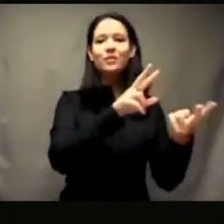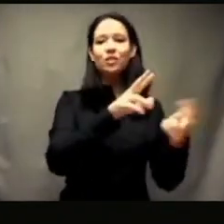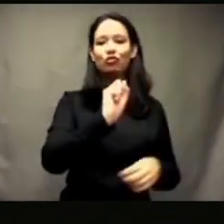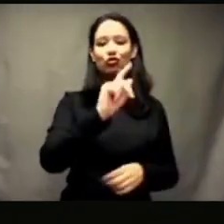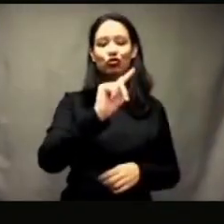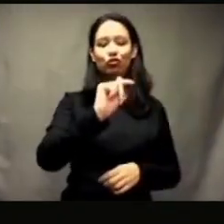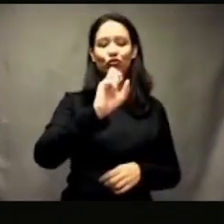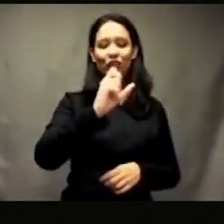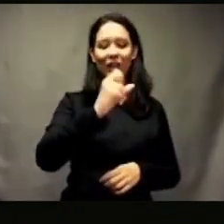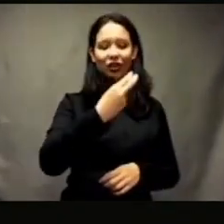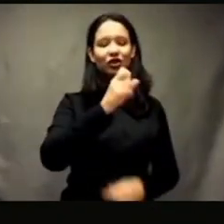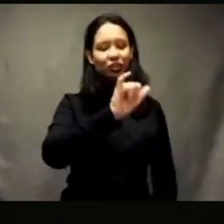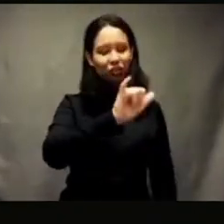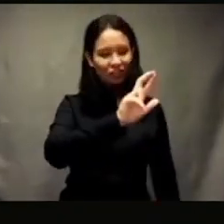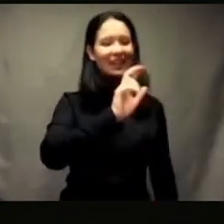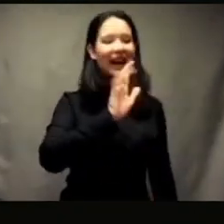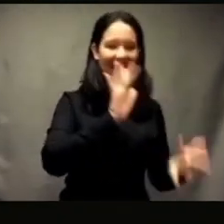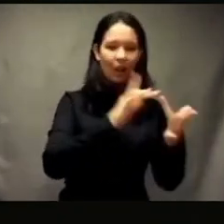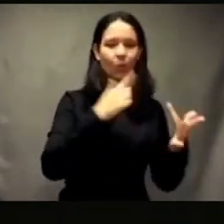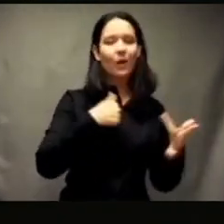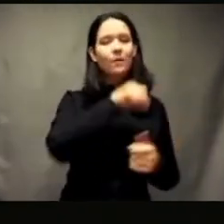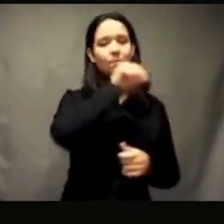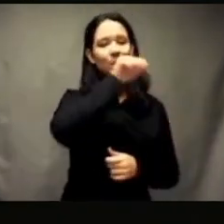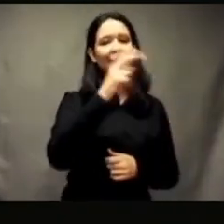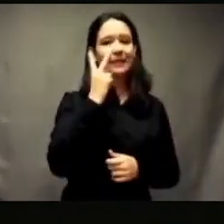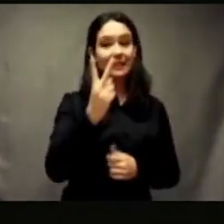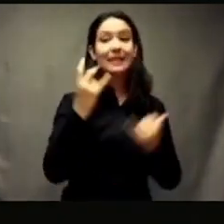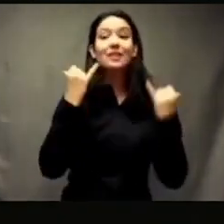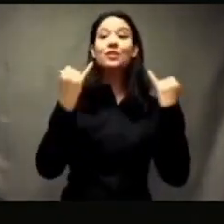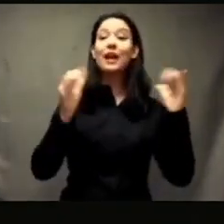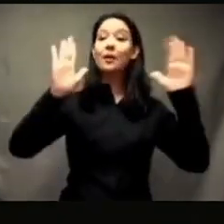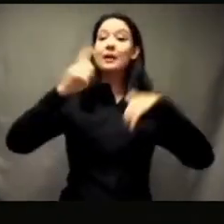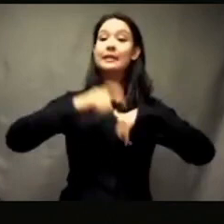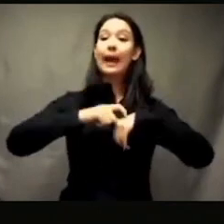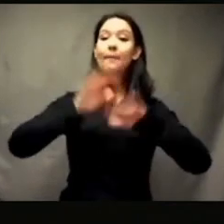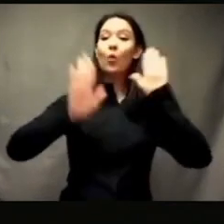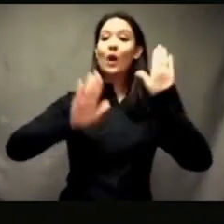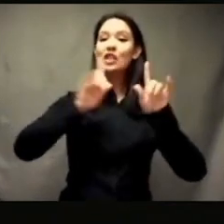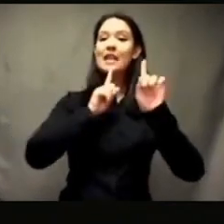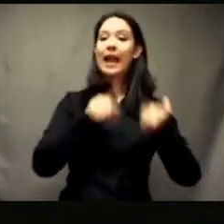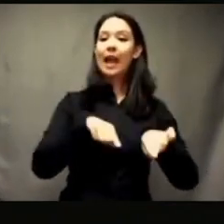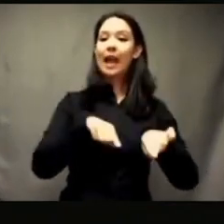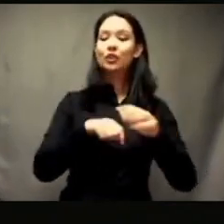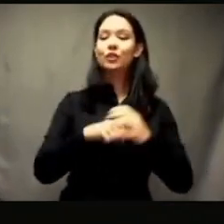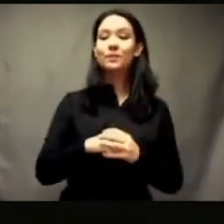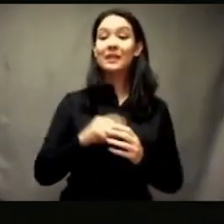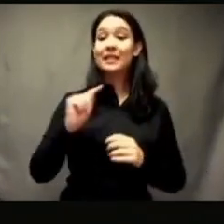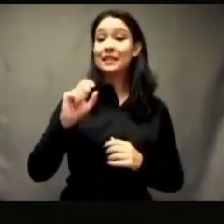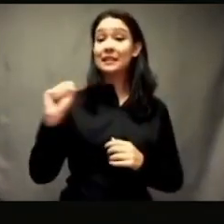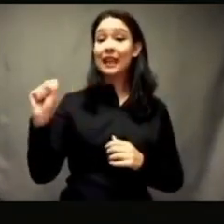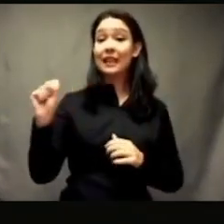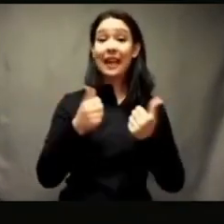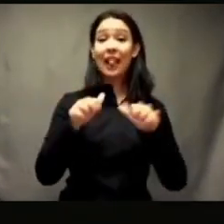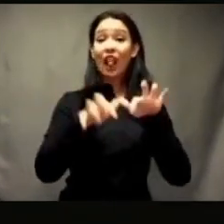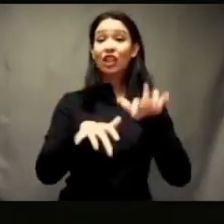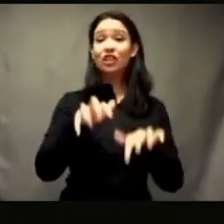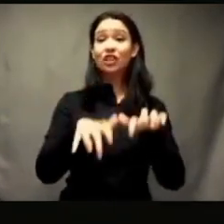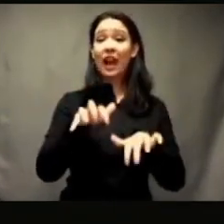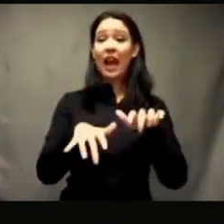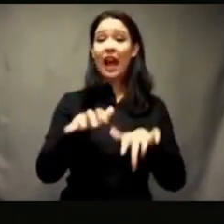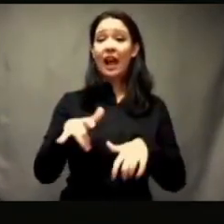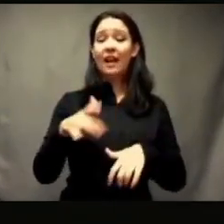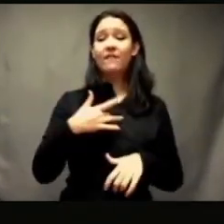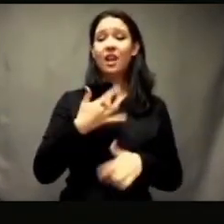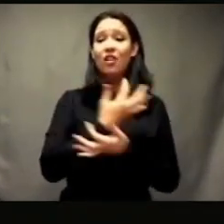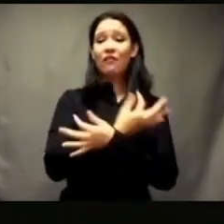love to see them. So now we will take some time for some questions. So Tess, if there's anything in the chat, feel